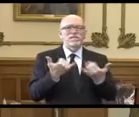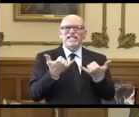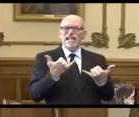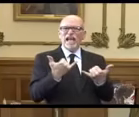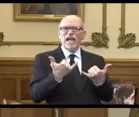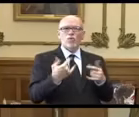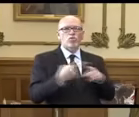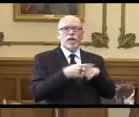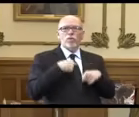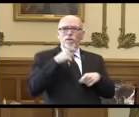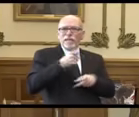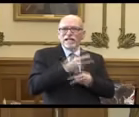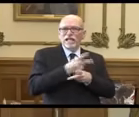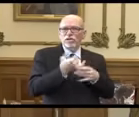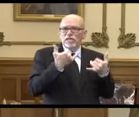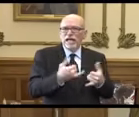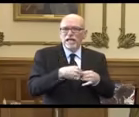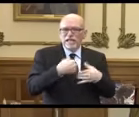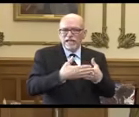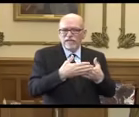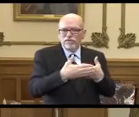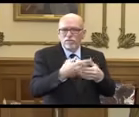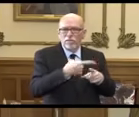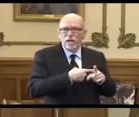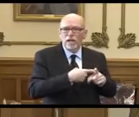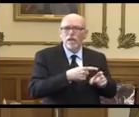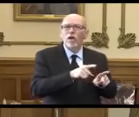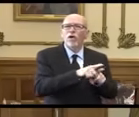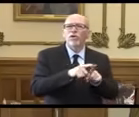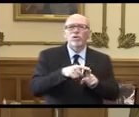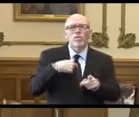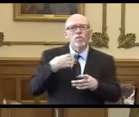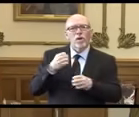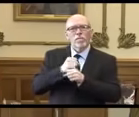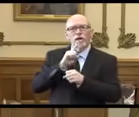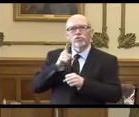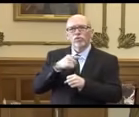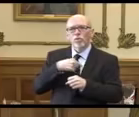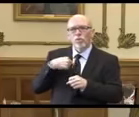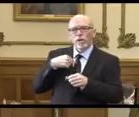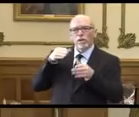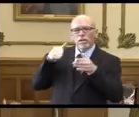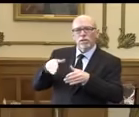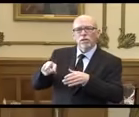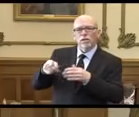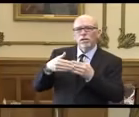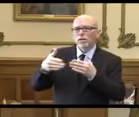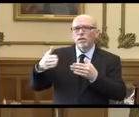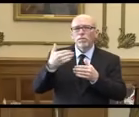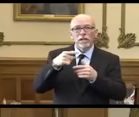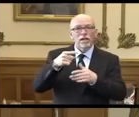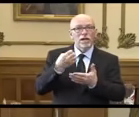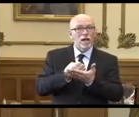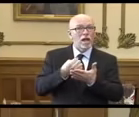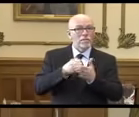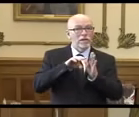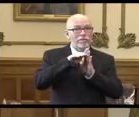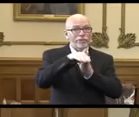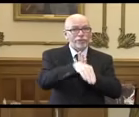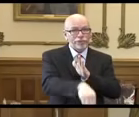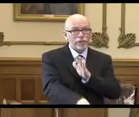need to take care of over the next several months, but it's also something that we need to be mindful of as the economy turns south, and will